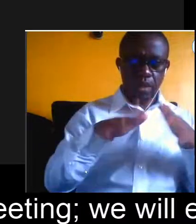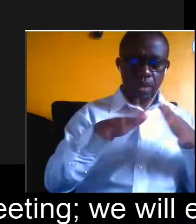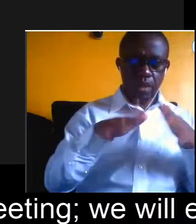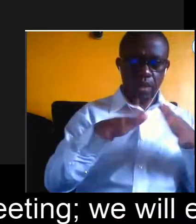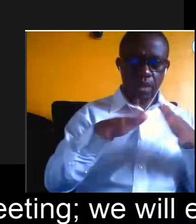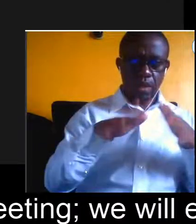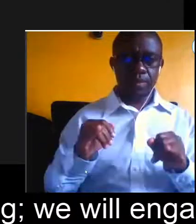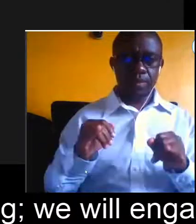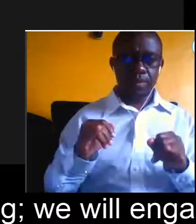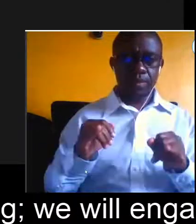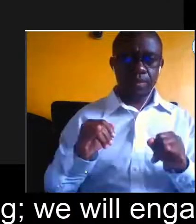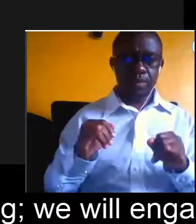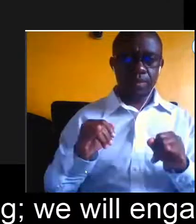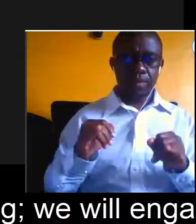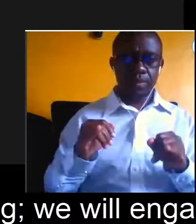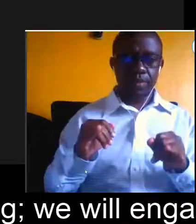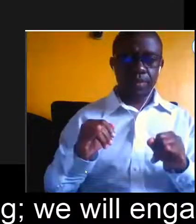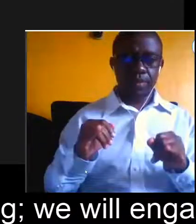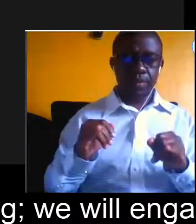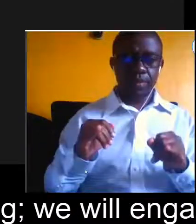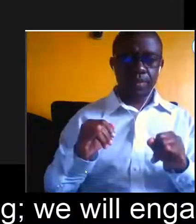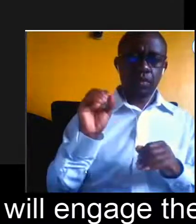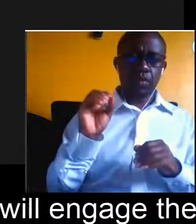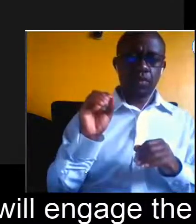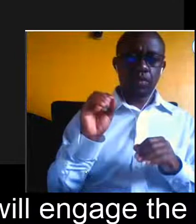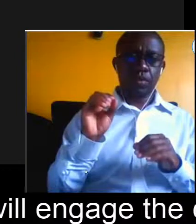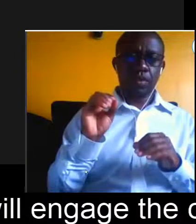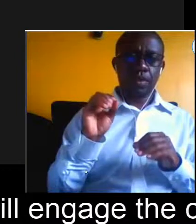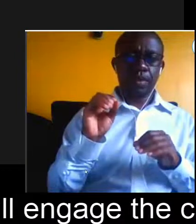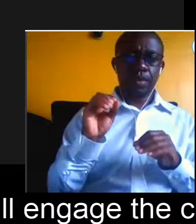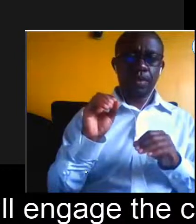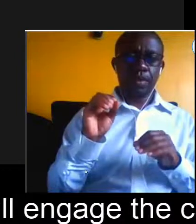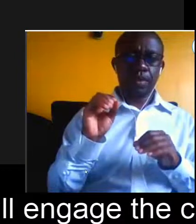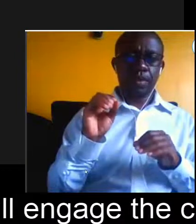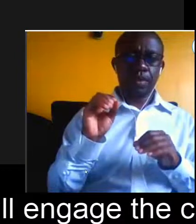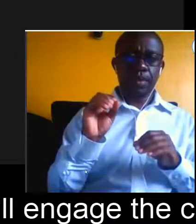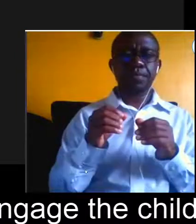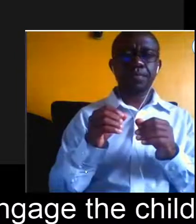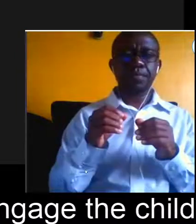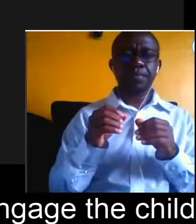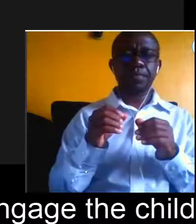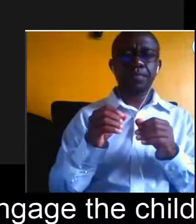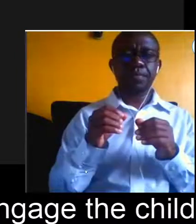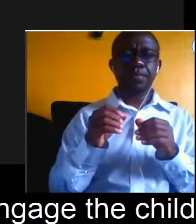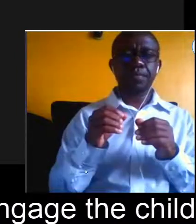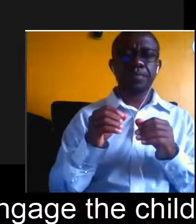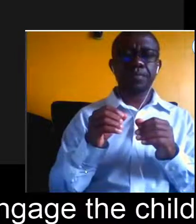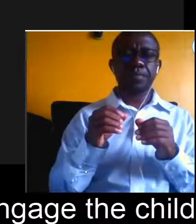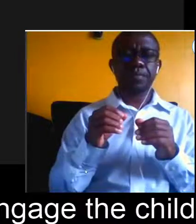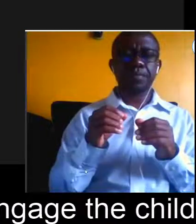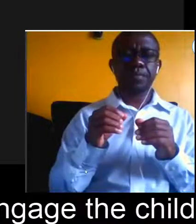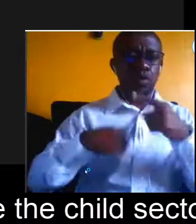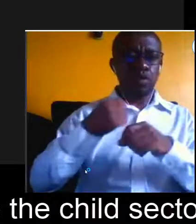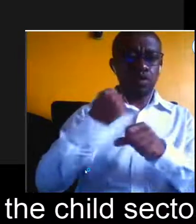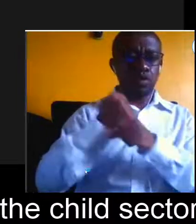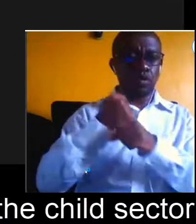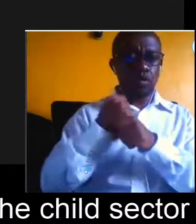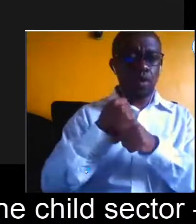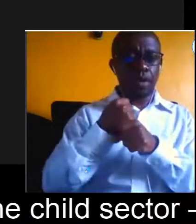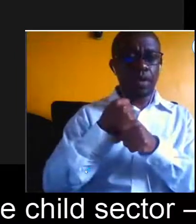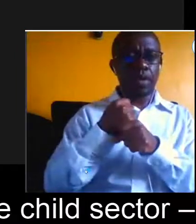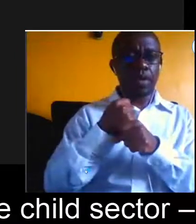So, in a nutshell, we are also conducting several campaigns